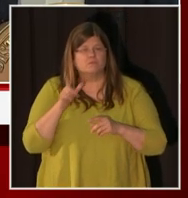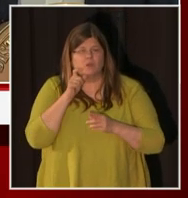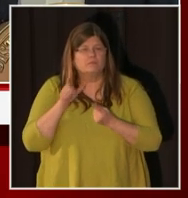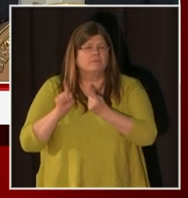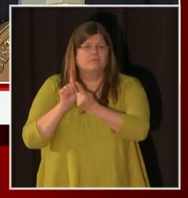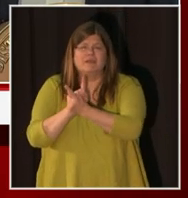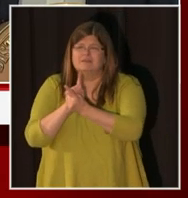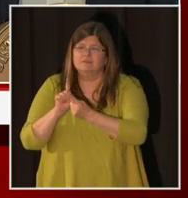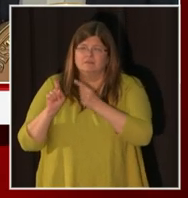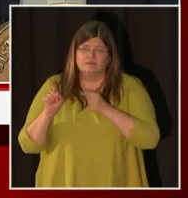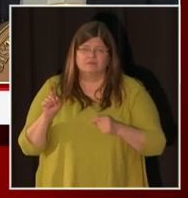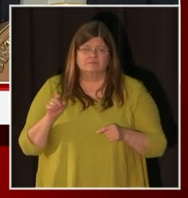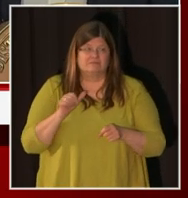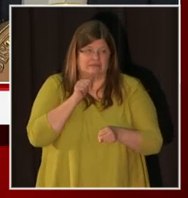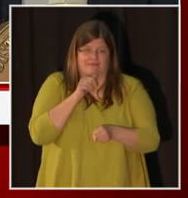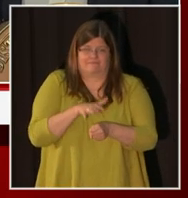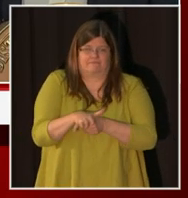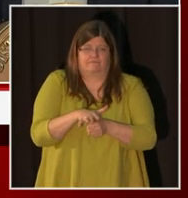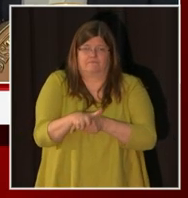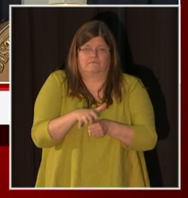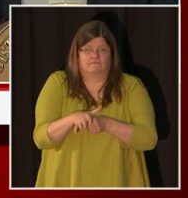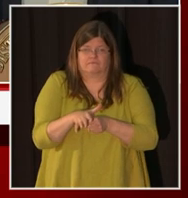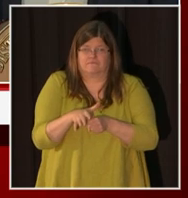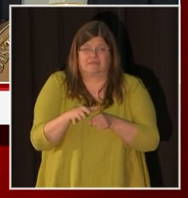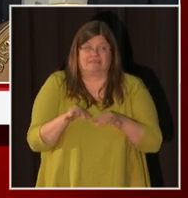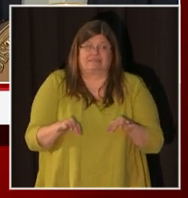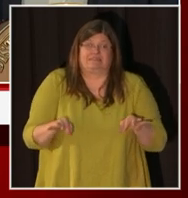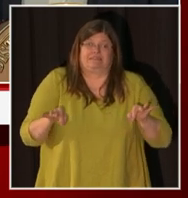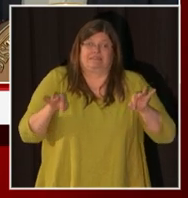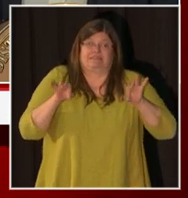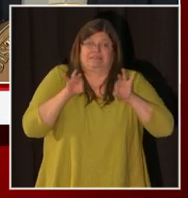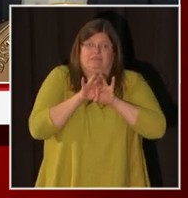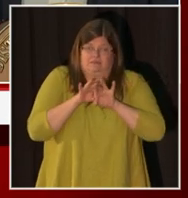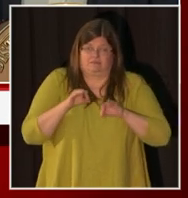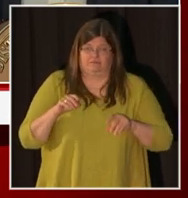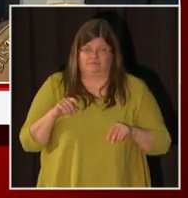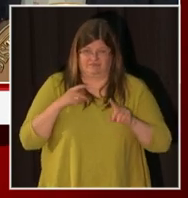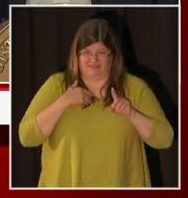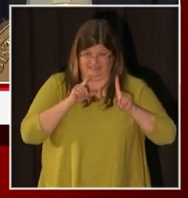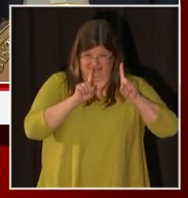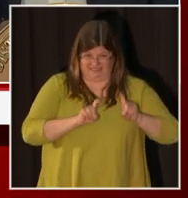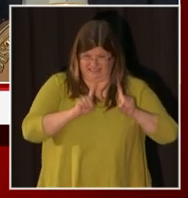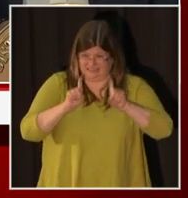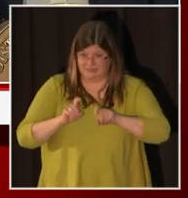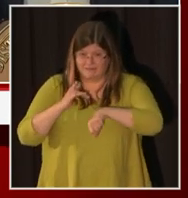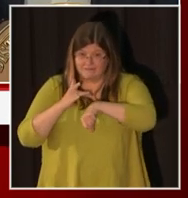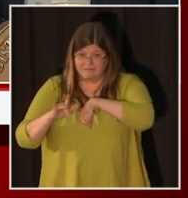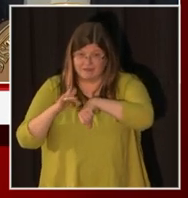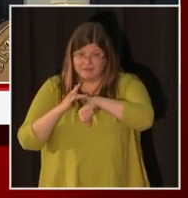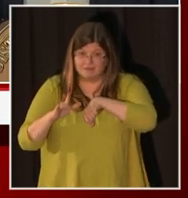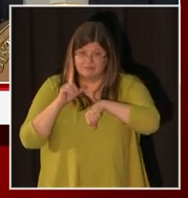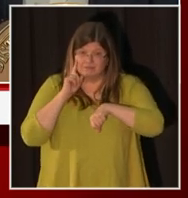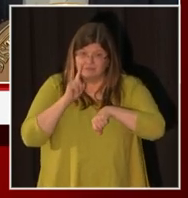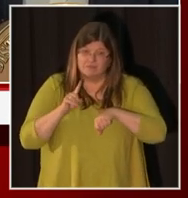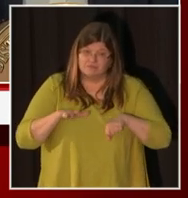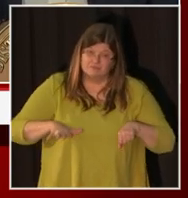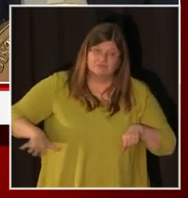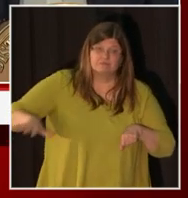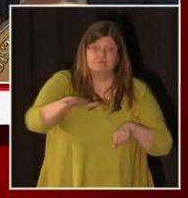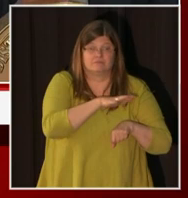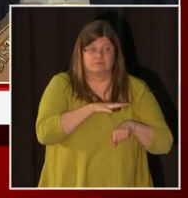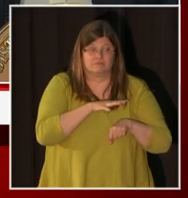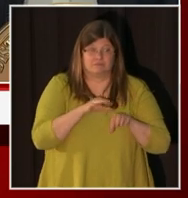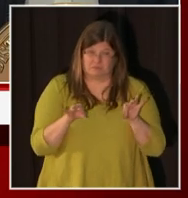also know that having widespread and accessible testing will be needed. Yesterday, I shared a few ways